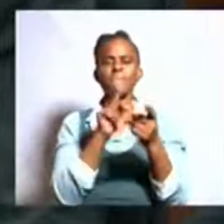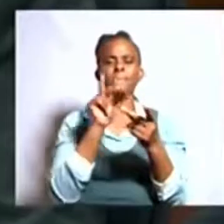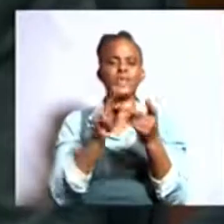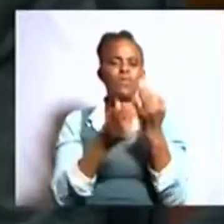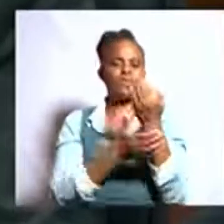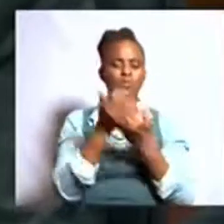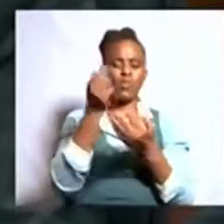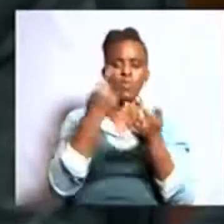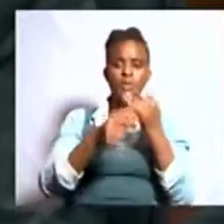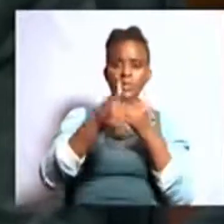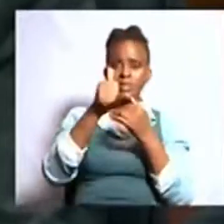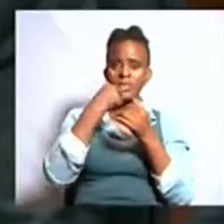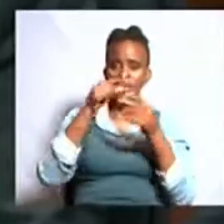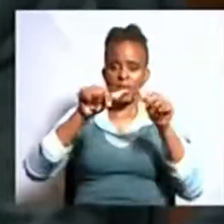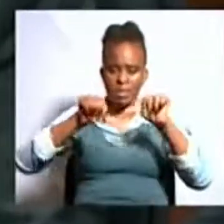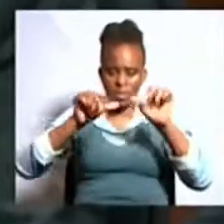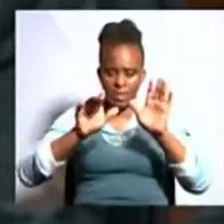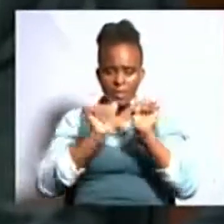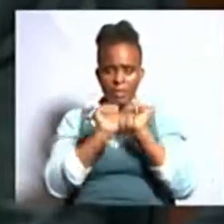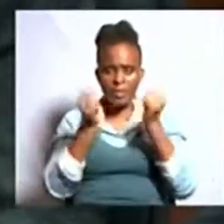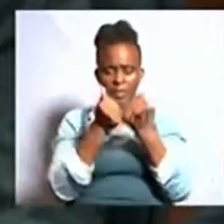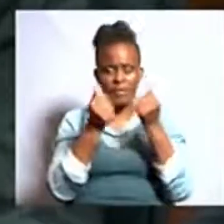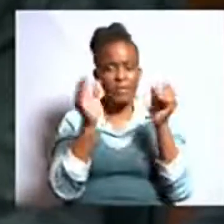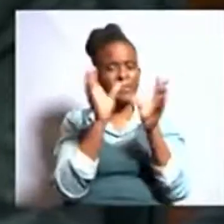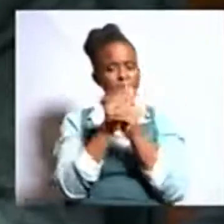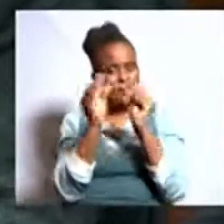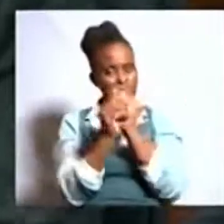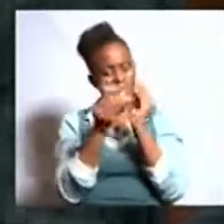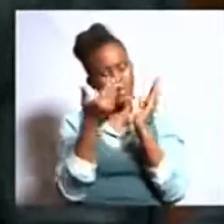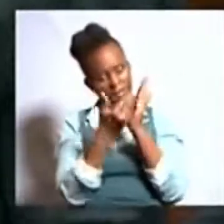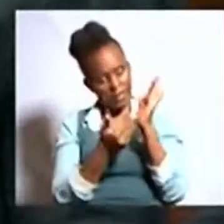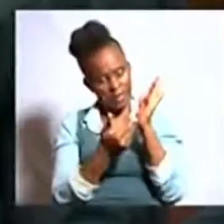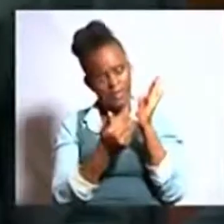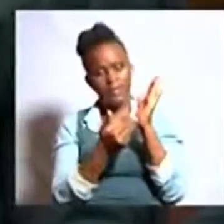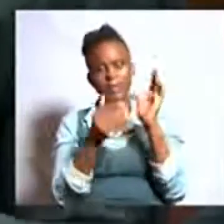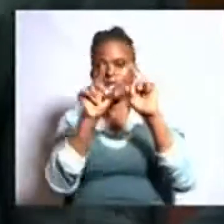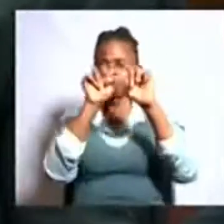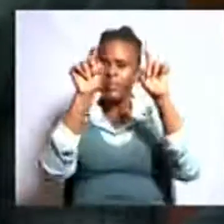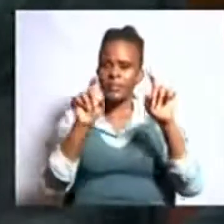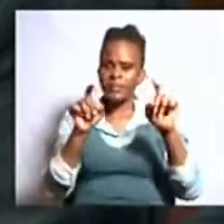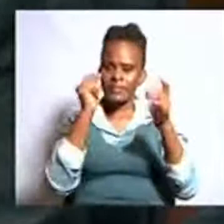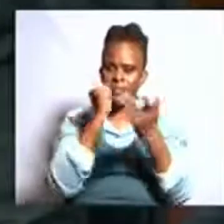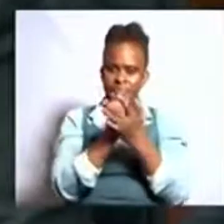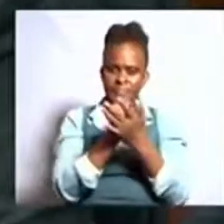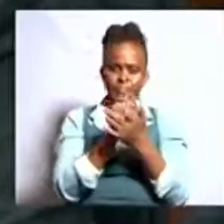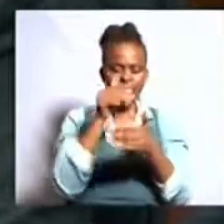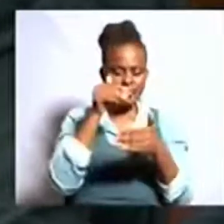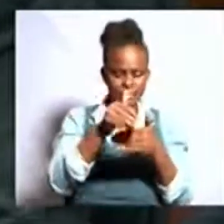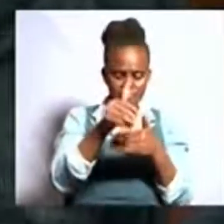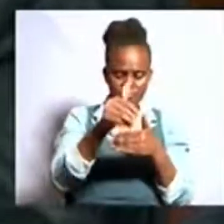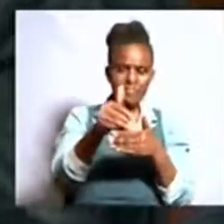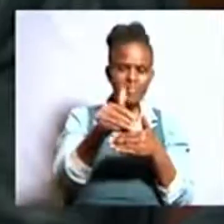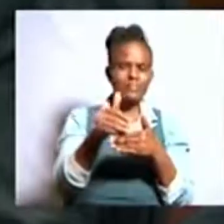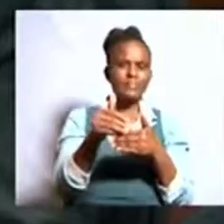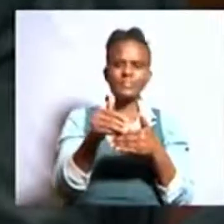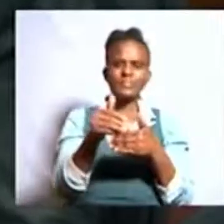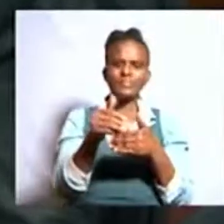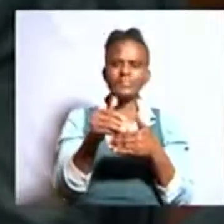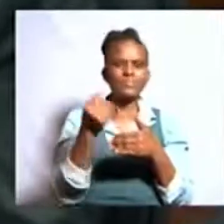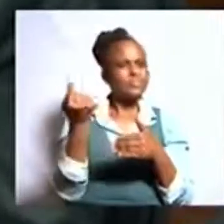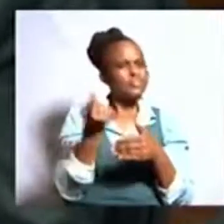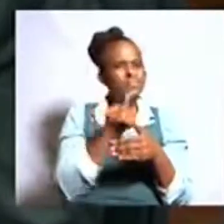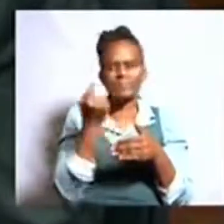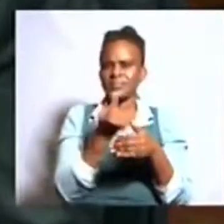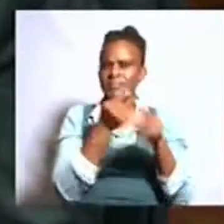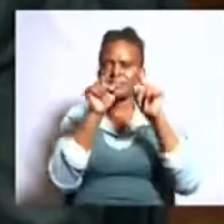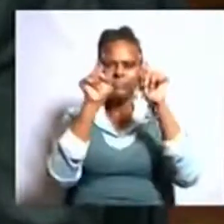that the Auditor General is saying were missing, here they are. The certificates, certificate of registration, not even a single